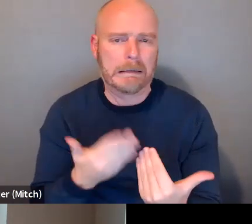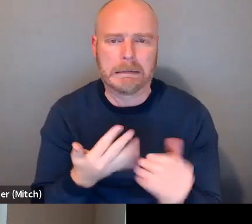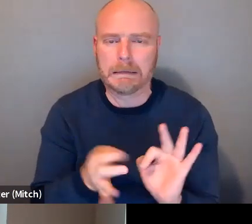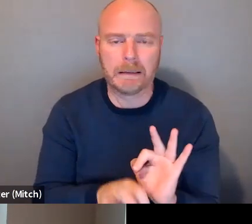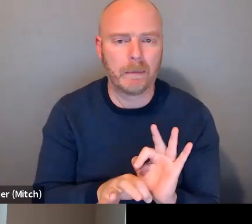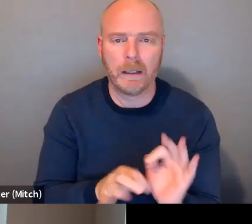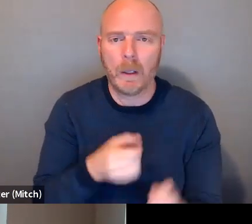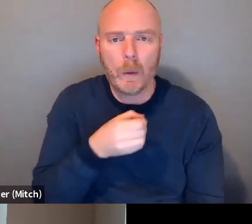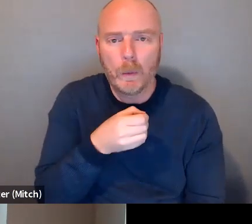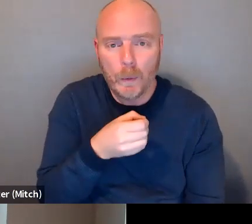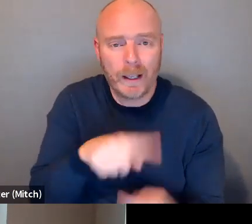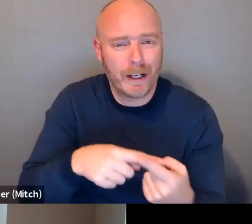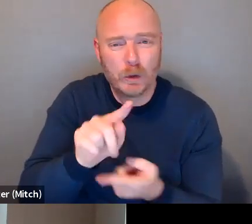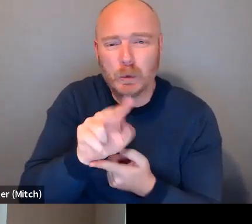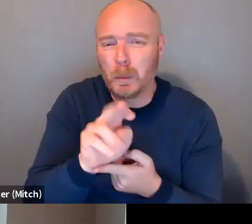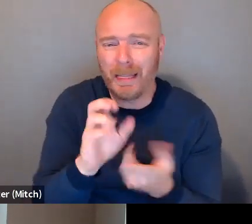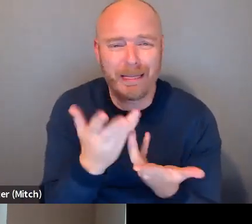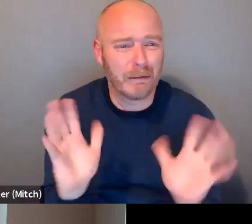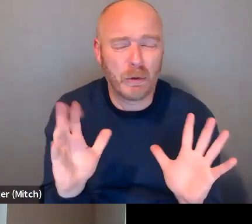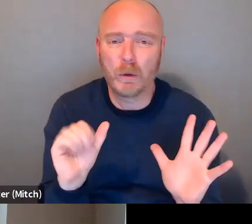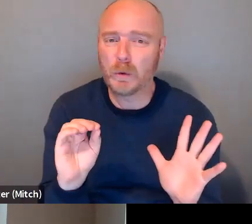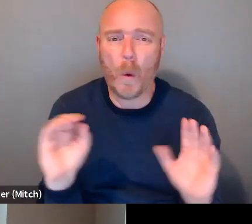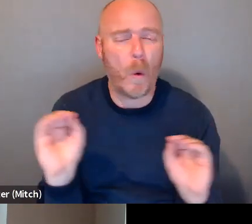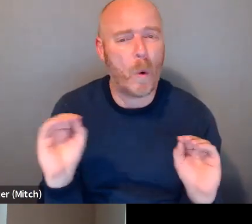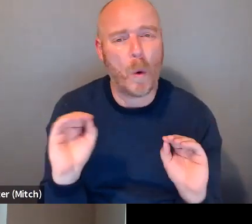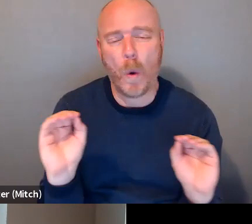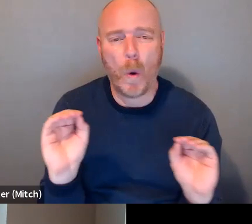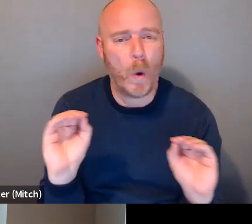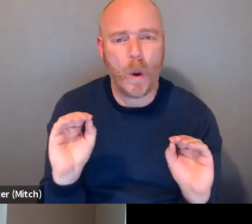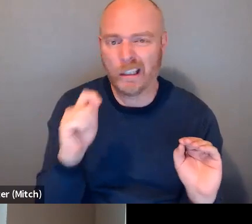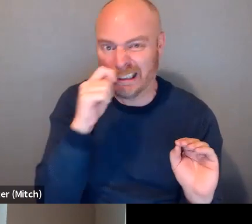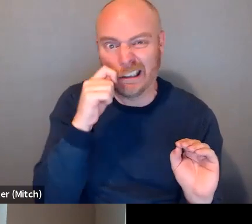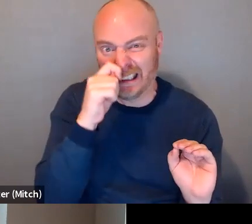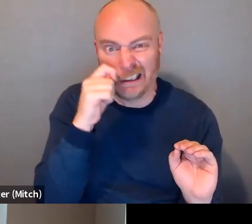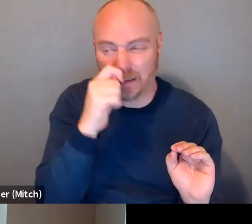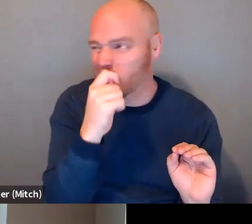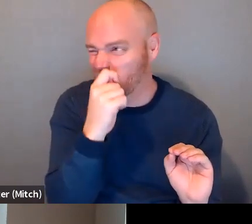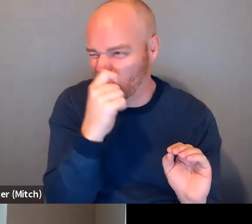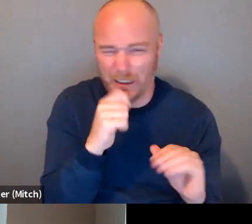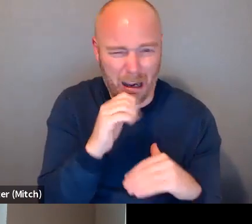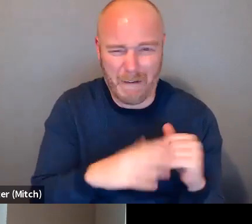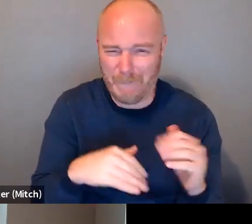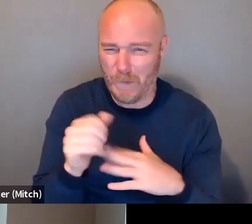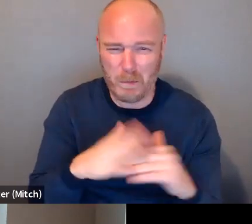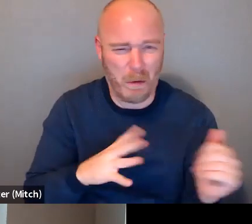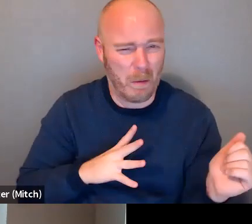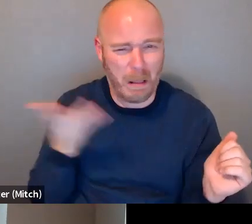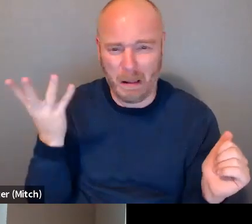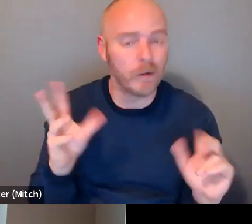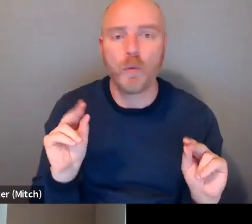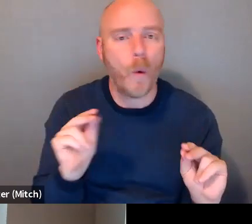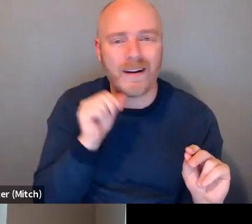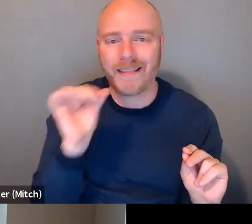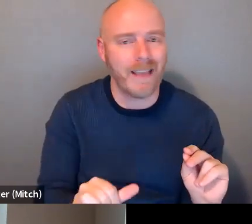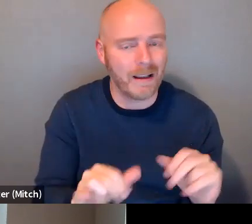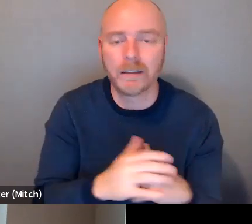You just spit in a tube. And so no longer are we doing those kind of uncomfortable nasal swabs. That's not the case